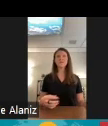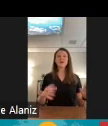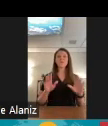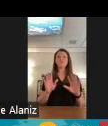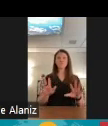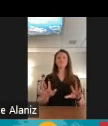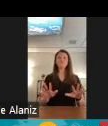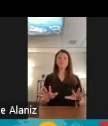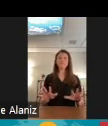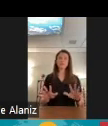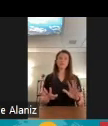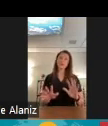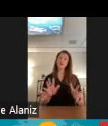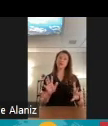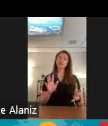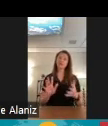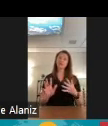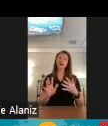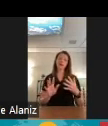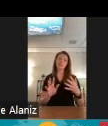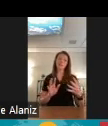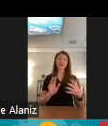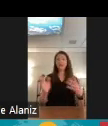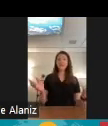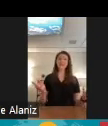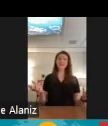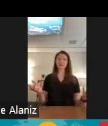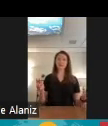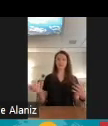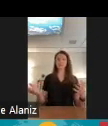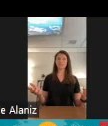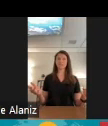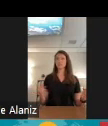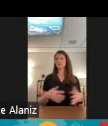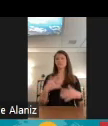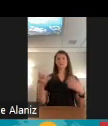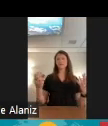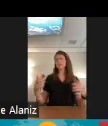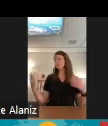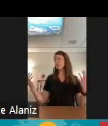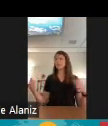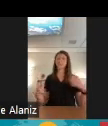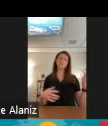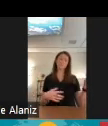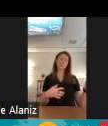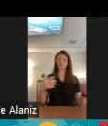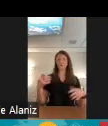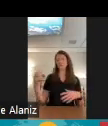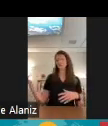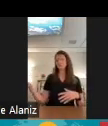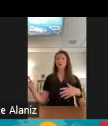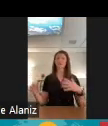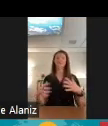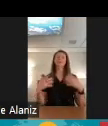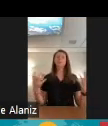of them. For this particular protocol, it's really an eye-hand coordination sport. So cricket and soccer and basketball